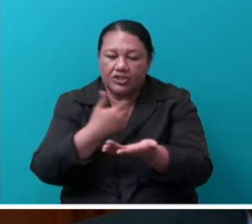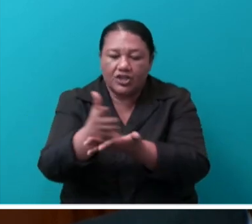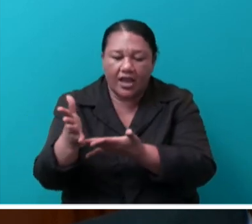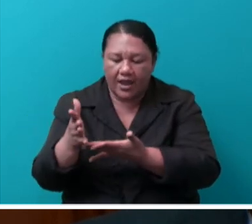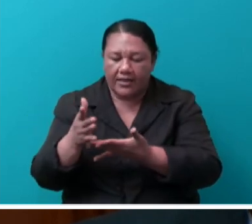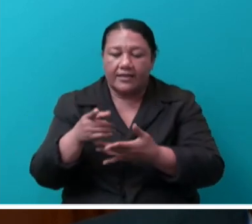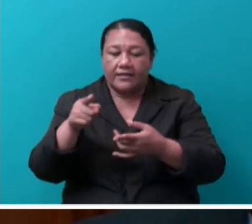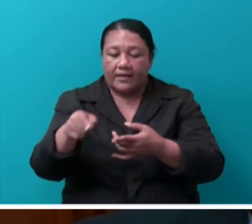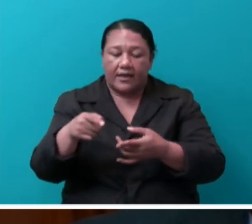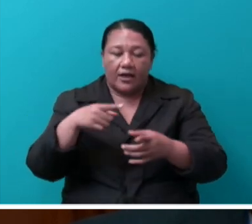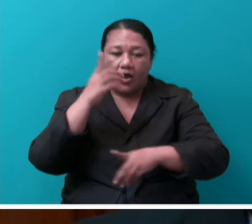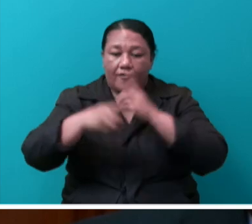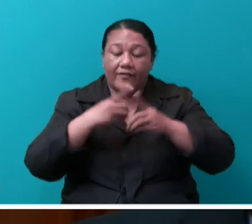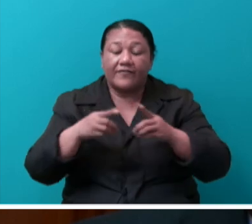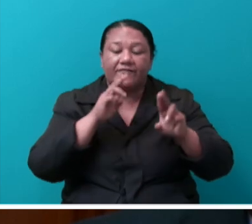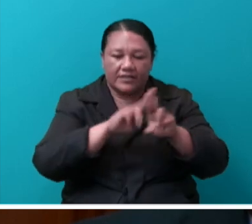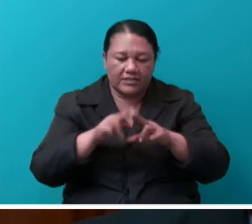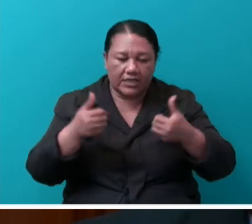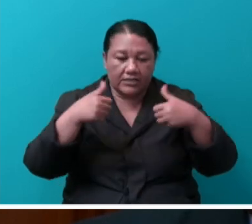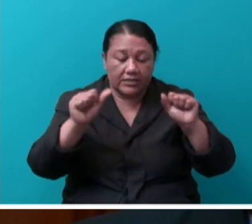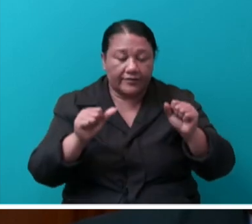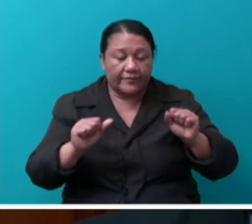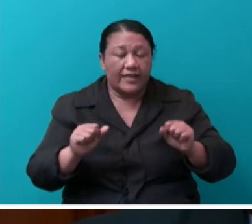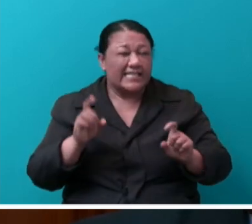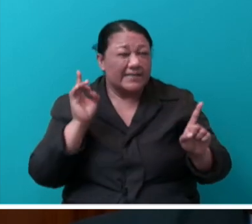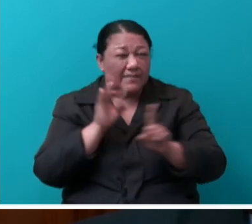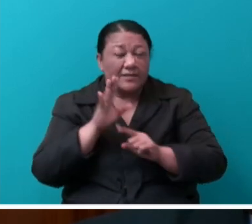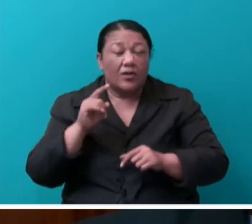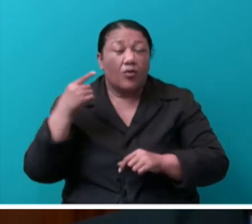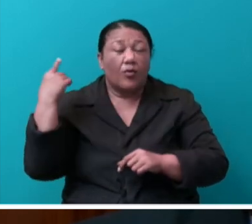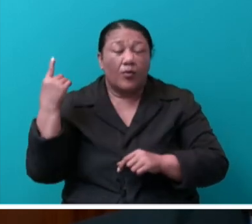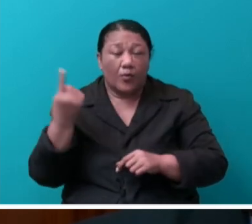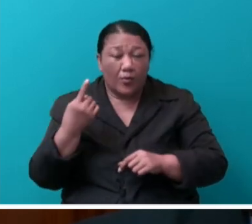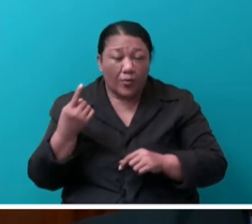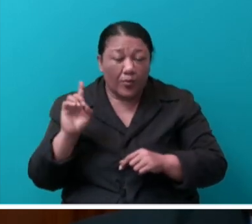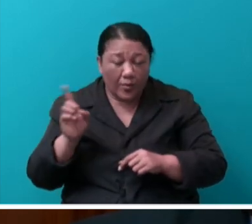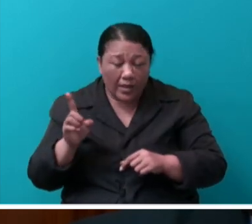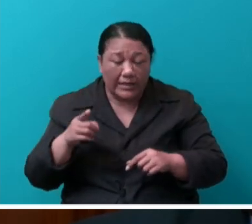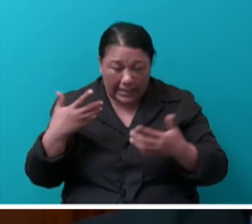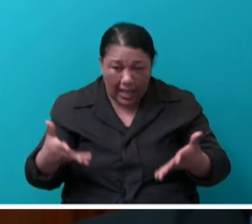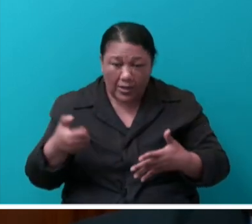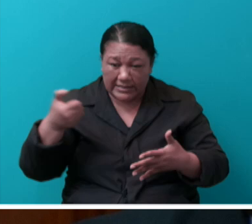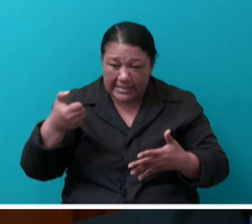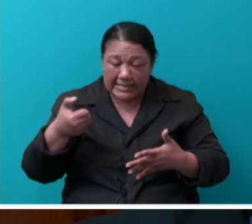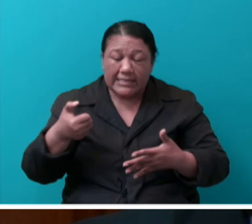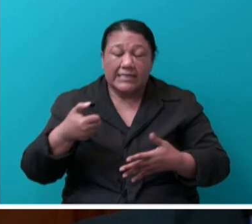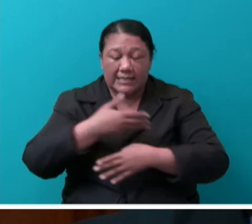to achieve, especially as we are currently in the 16 days of